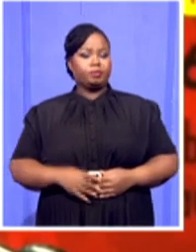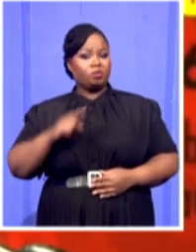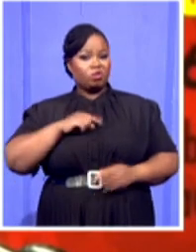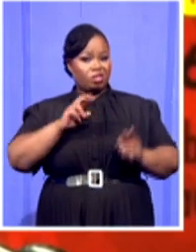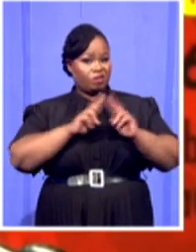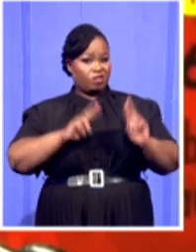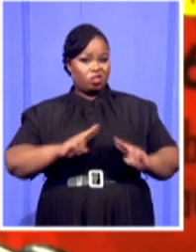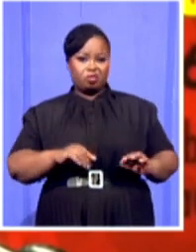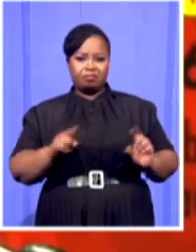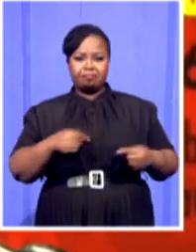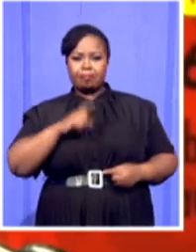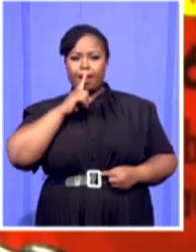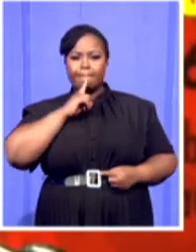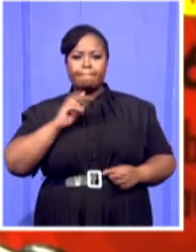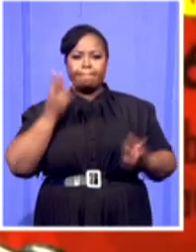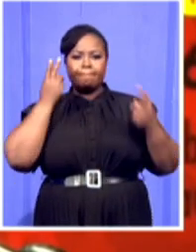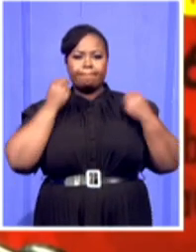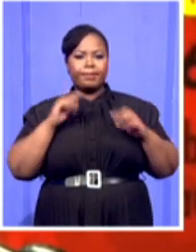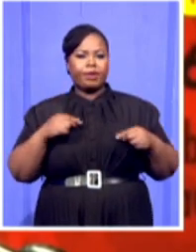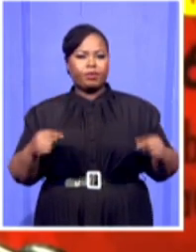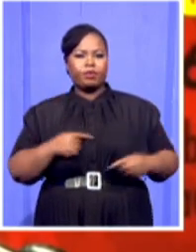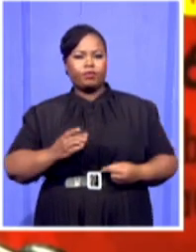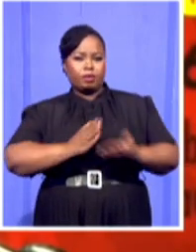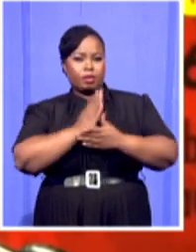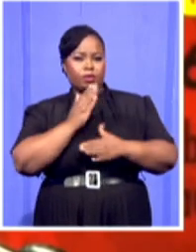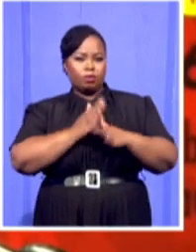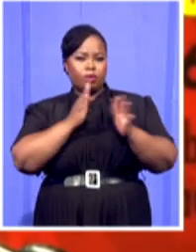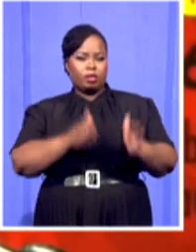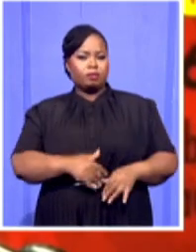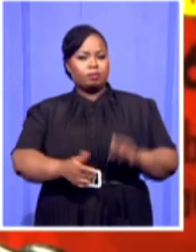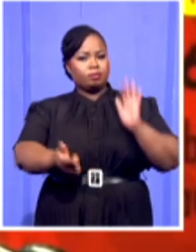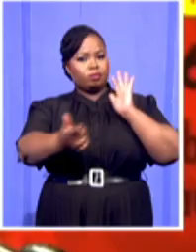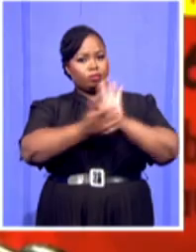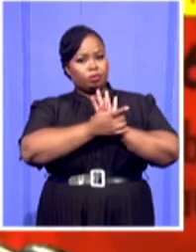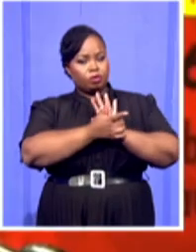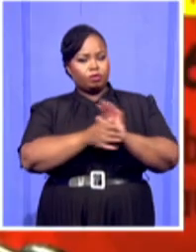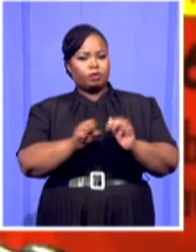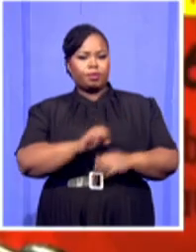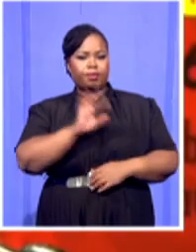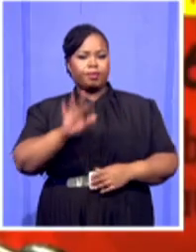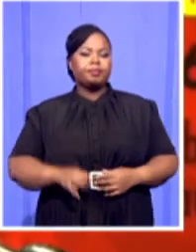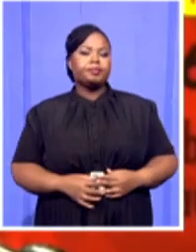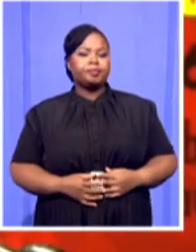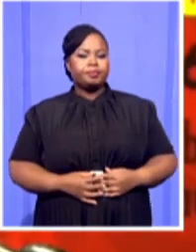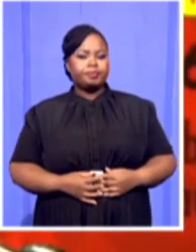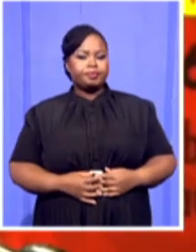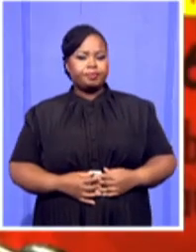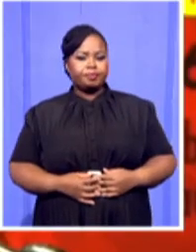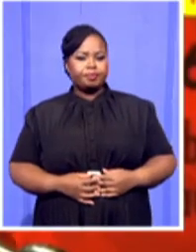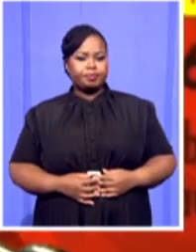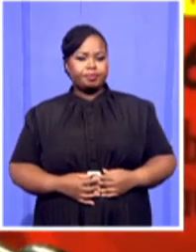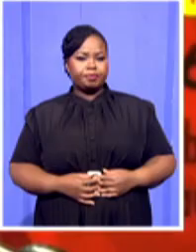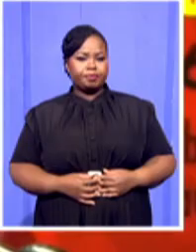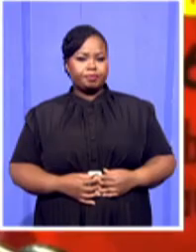Federation will not be silent when it comes to the rights of workers and the laws of the Republic.